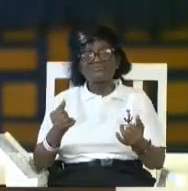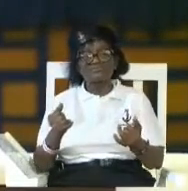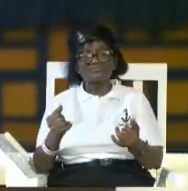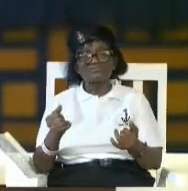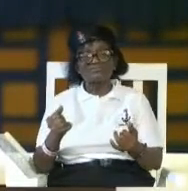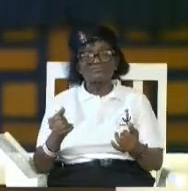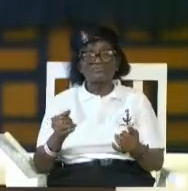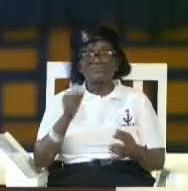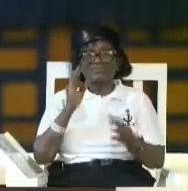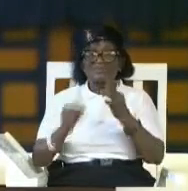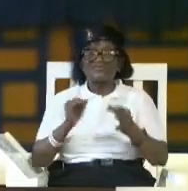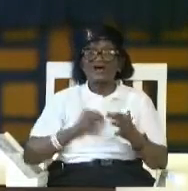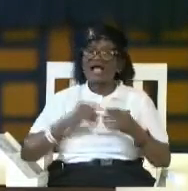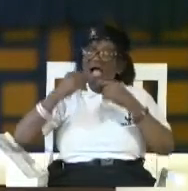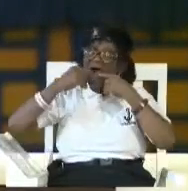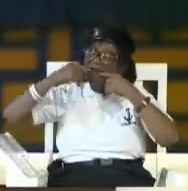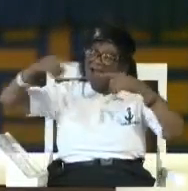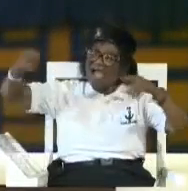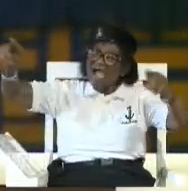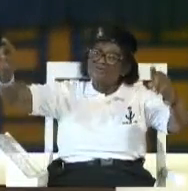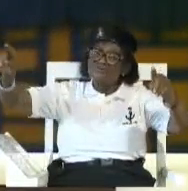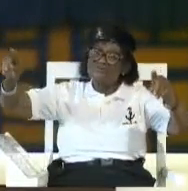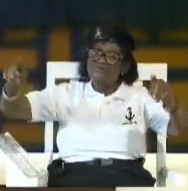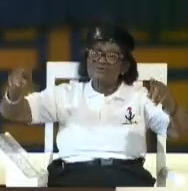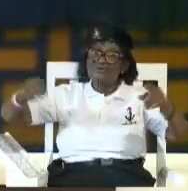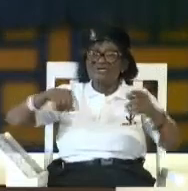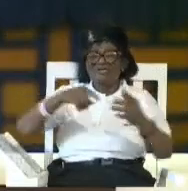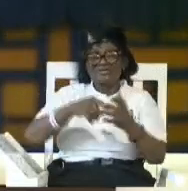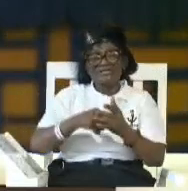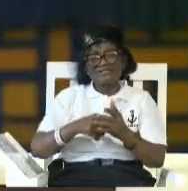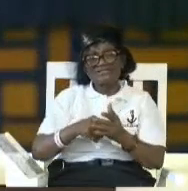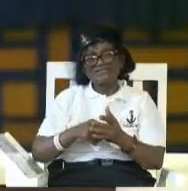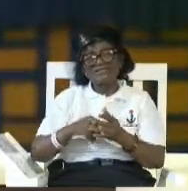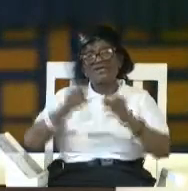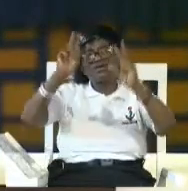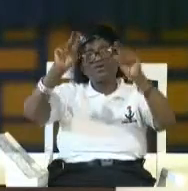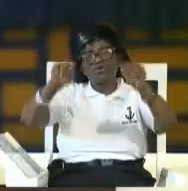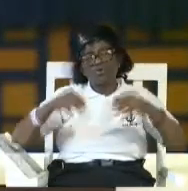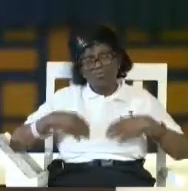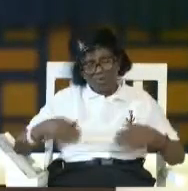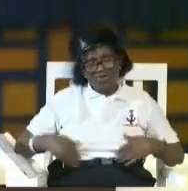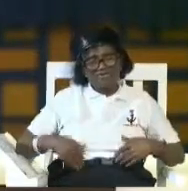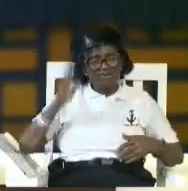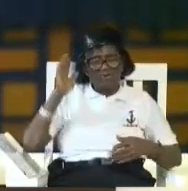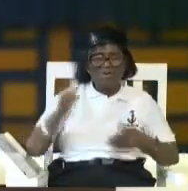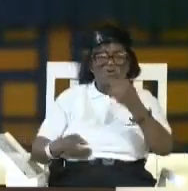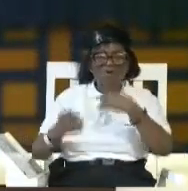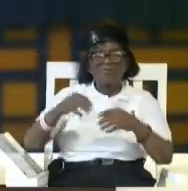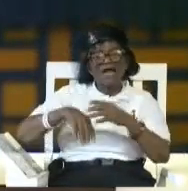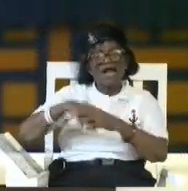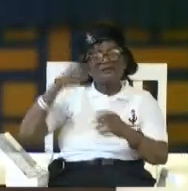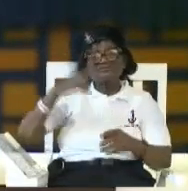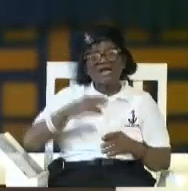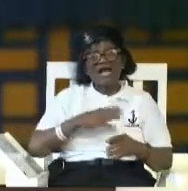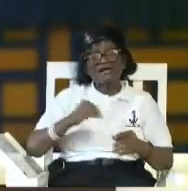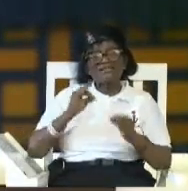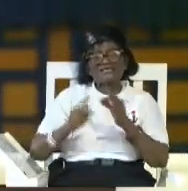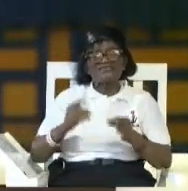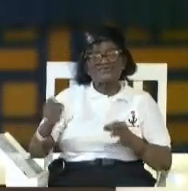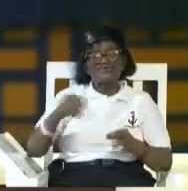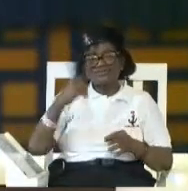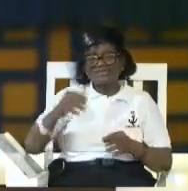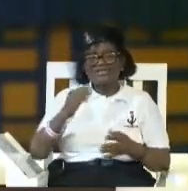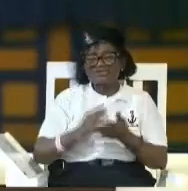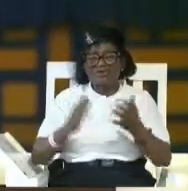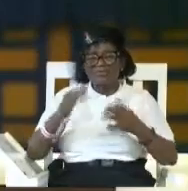If I announce this, nobody is going to come out. If you say somebody like that is here, I know he's